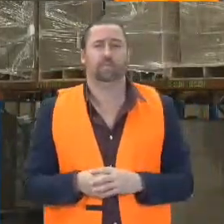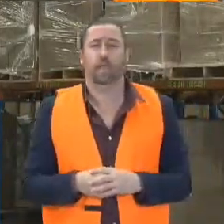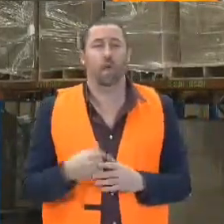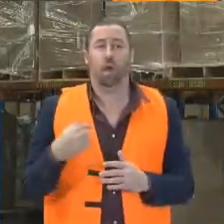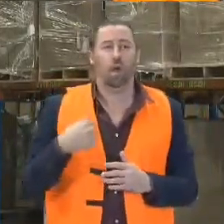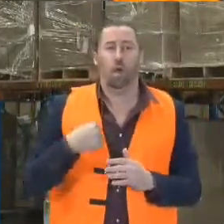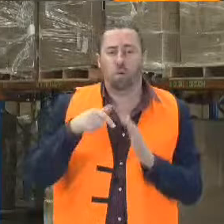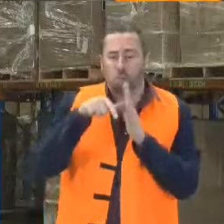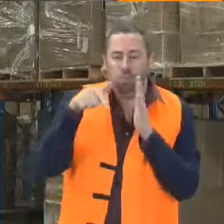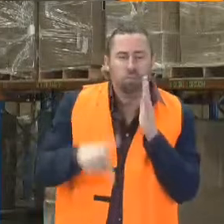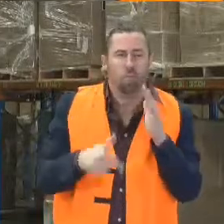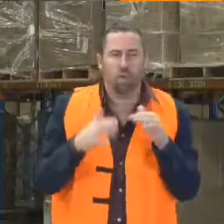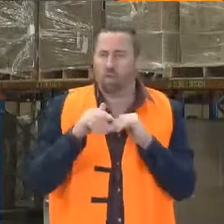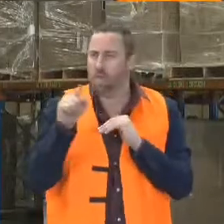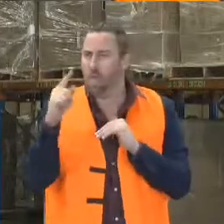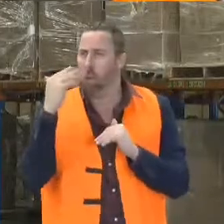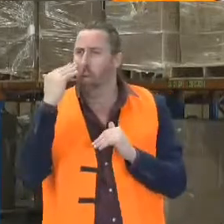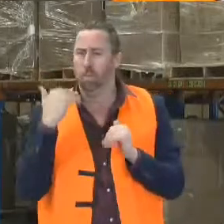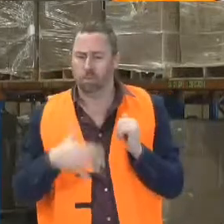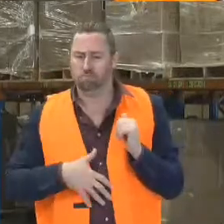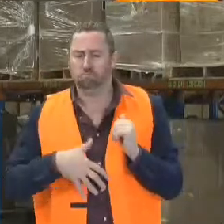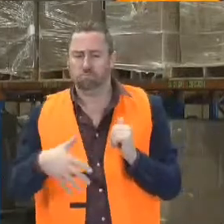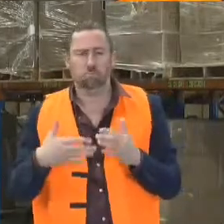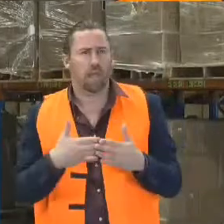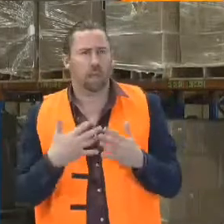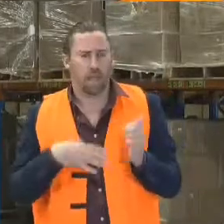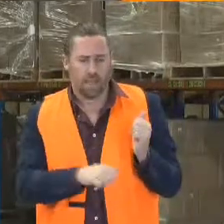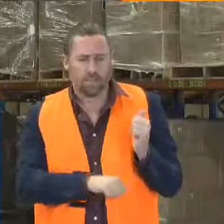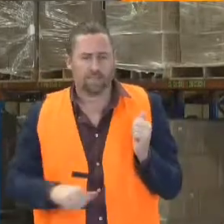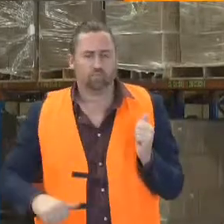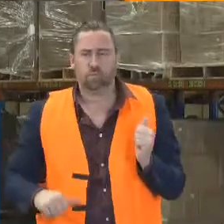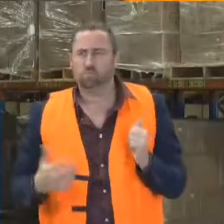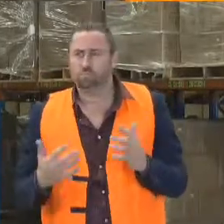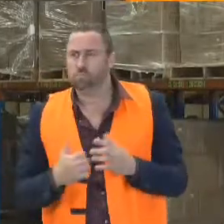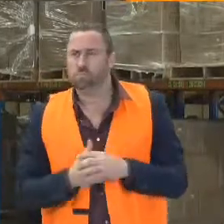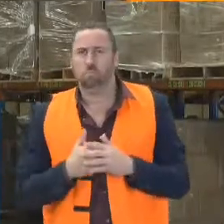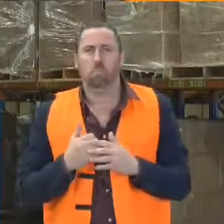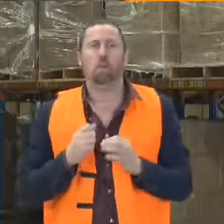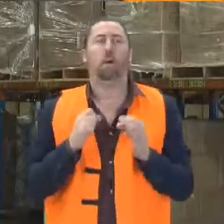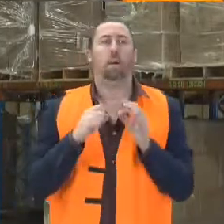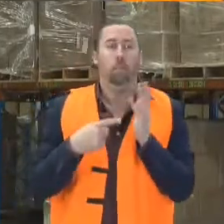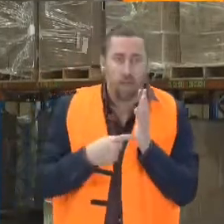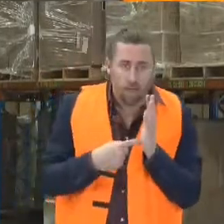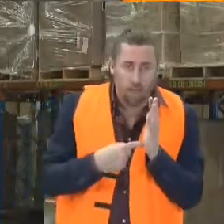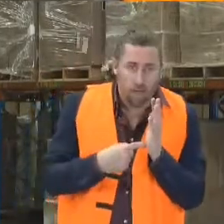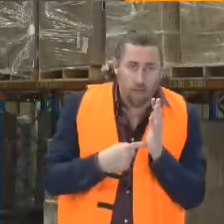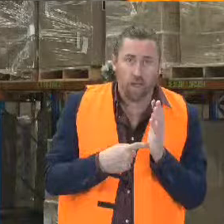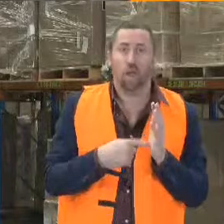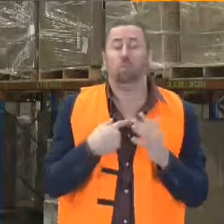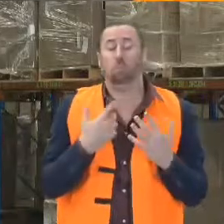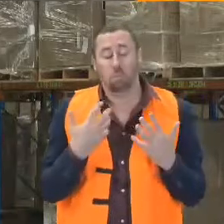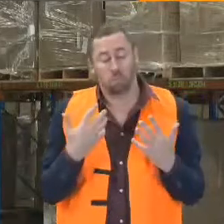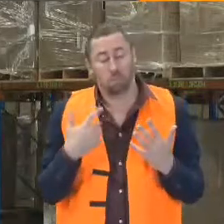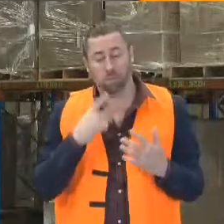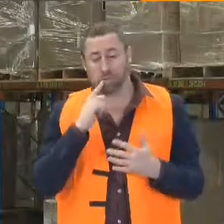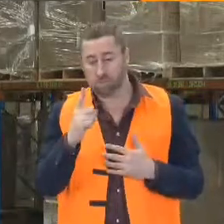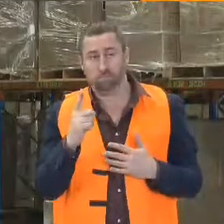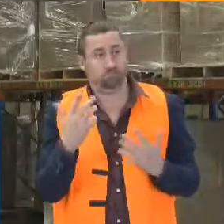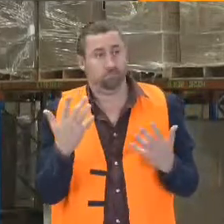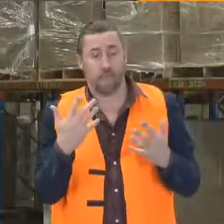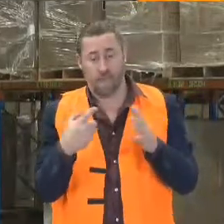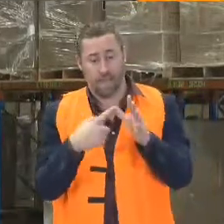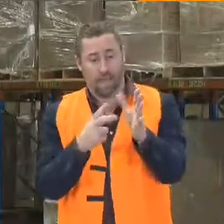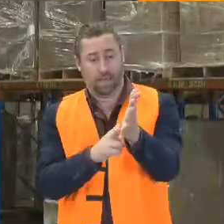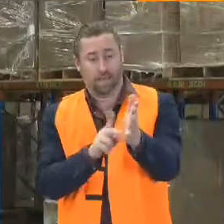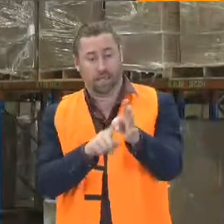I don't have the details of that case, of course not. I'd need to know their name and so forth, but I can tell you the standard. If any hospital